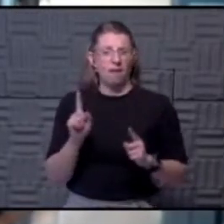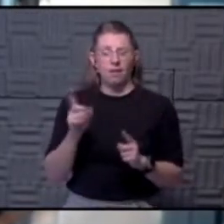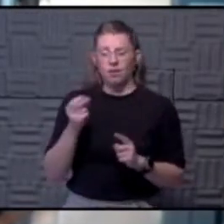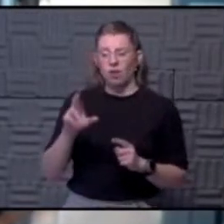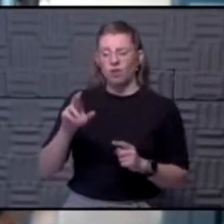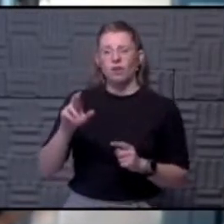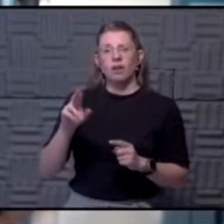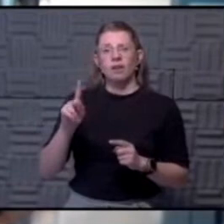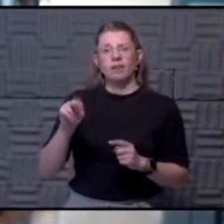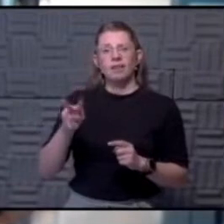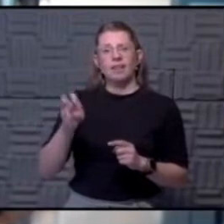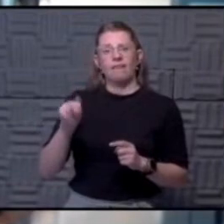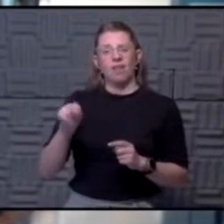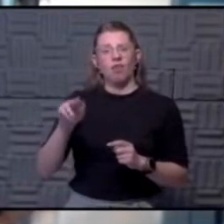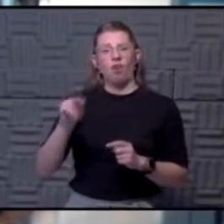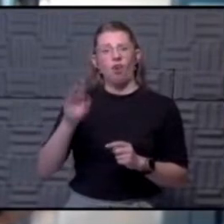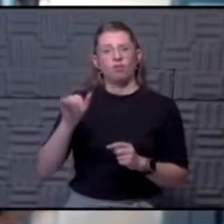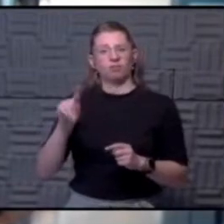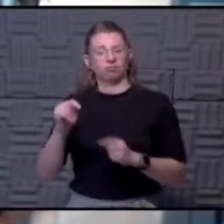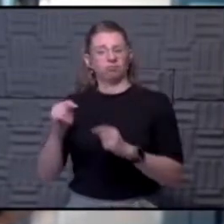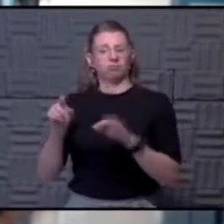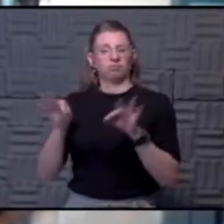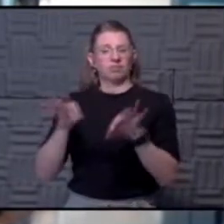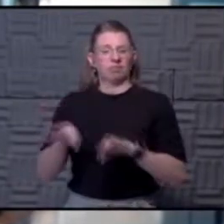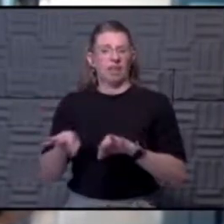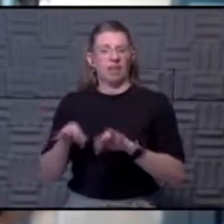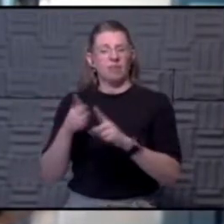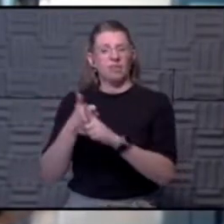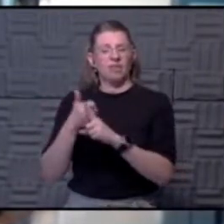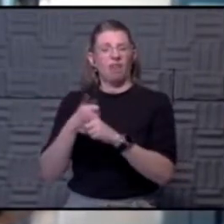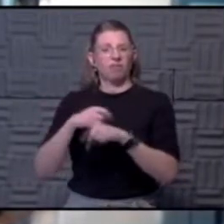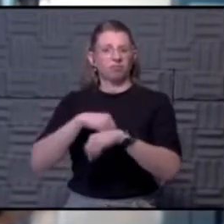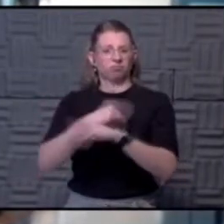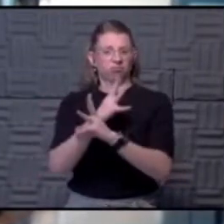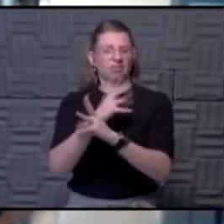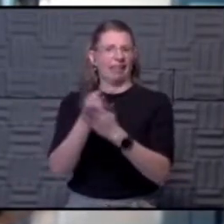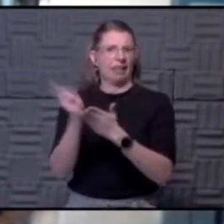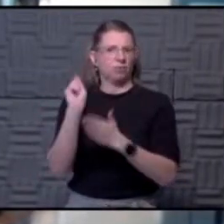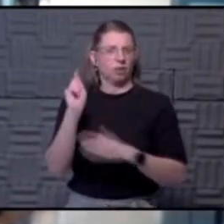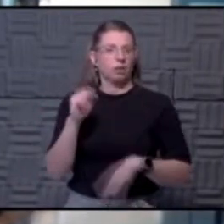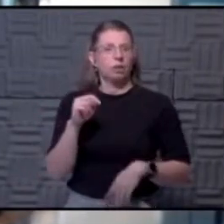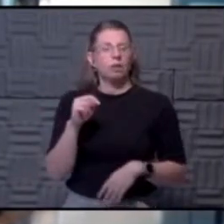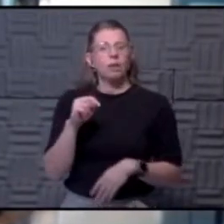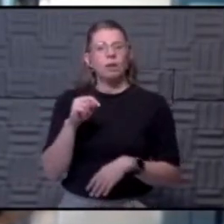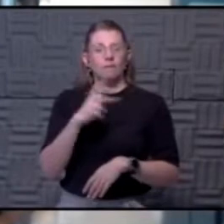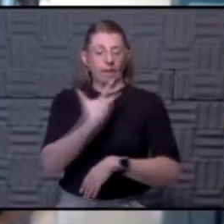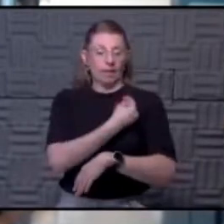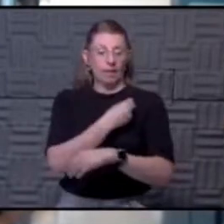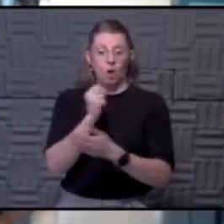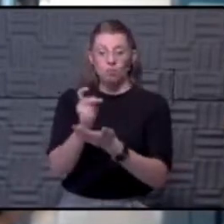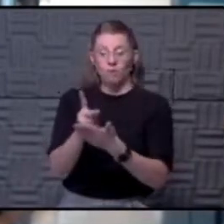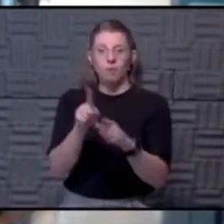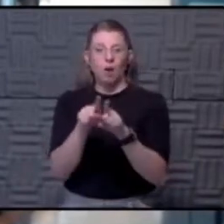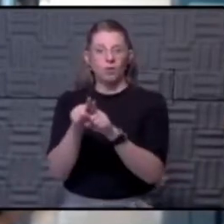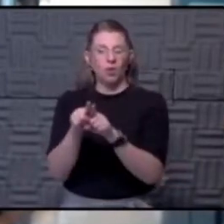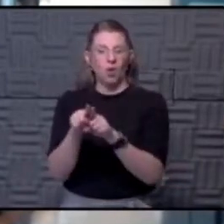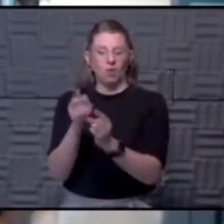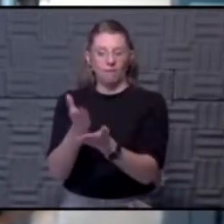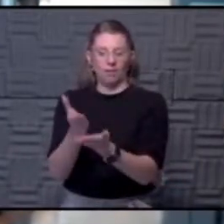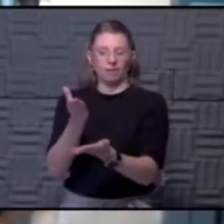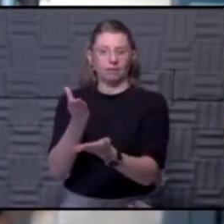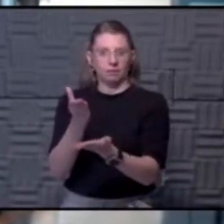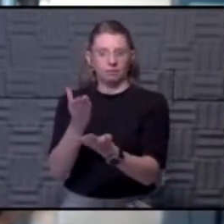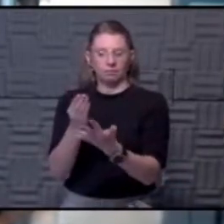talked about this last week or two when he was on, about not only vaccine approval, but the evidence behind where to